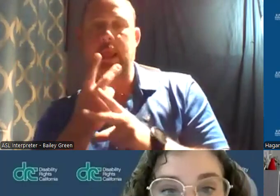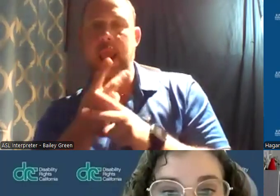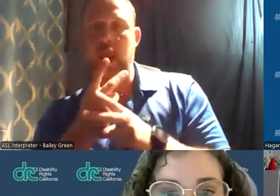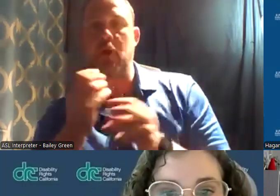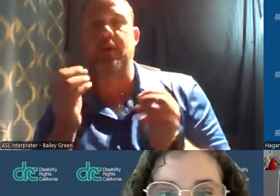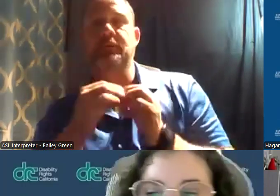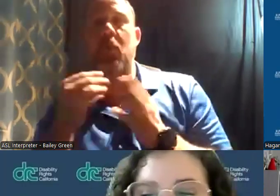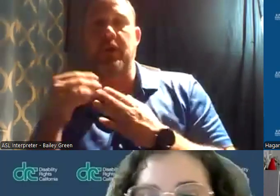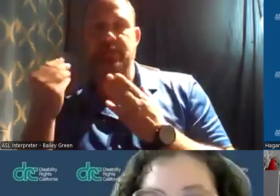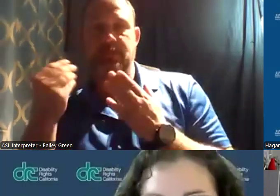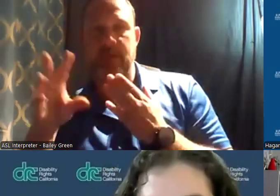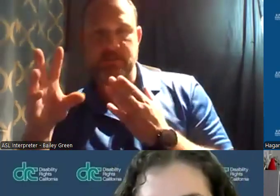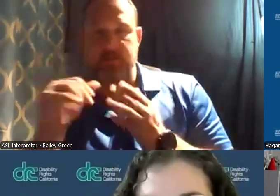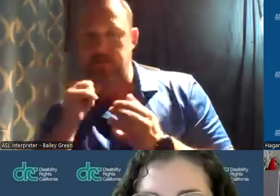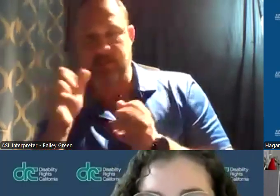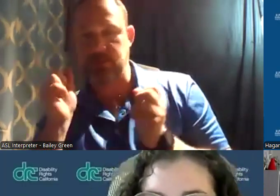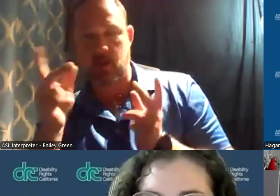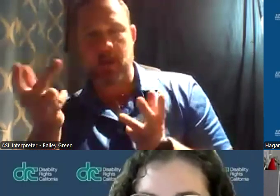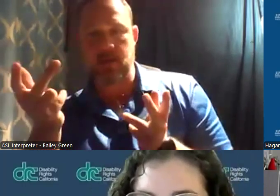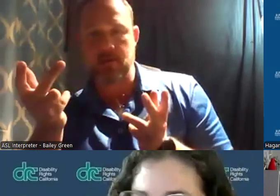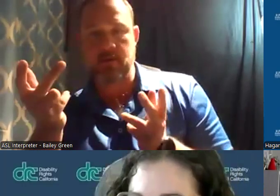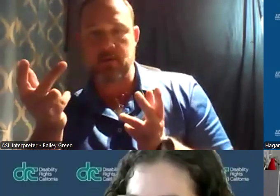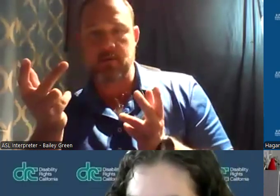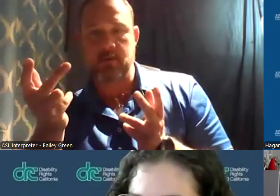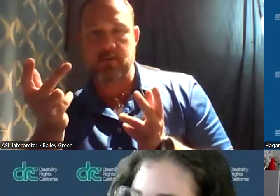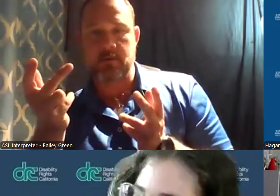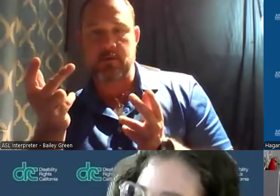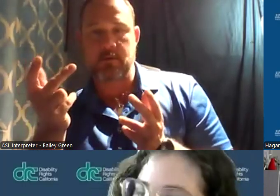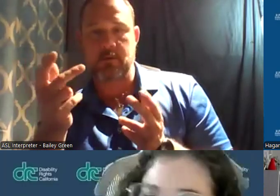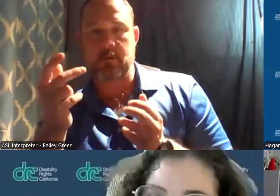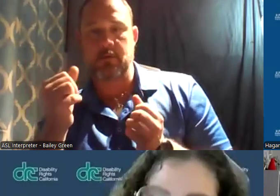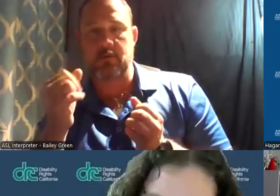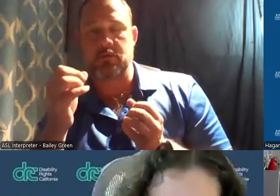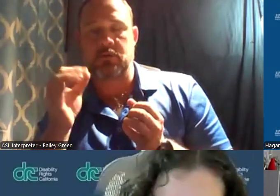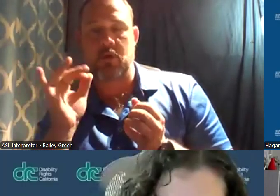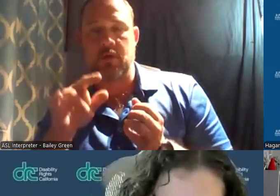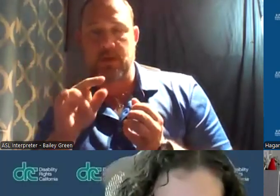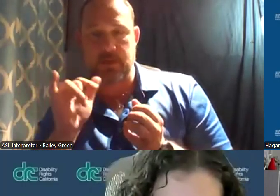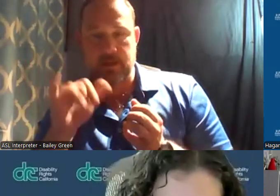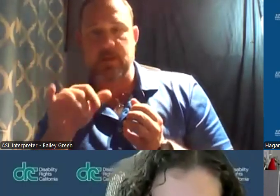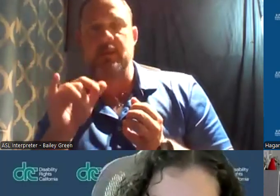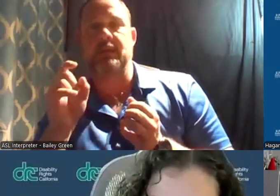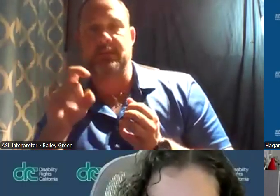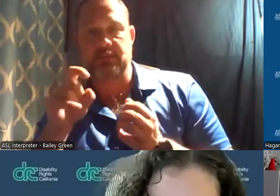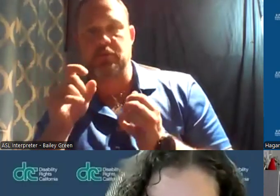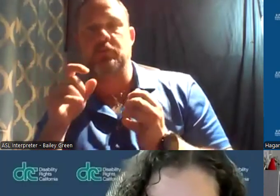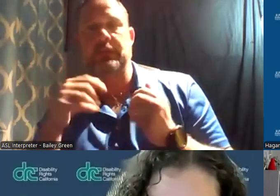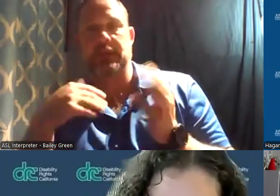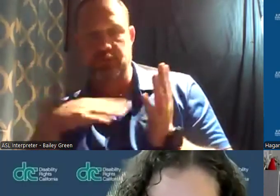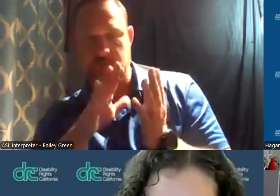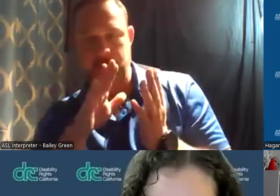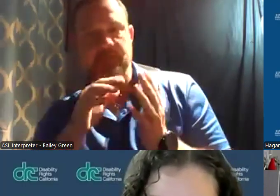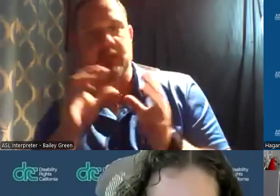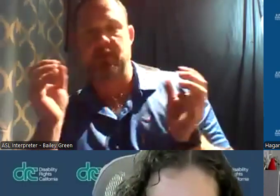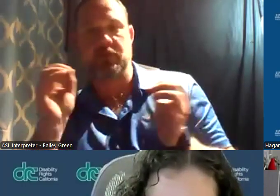more expensive, and that's not okay either. And so this absolutely needs to be addressed, and there's no